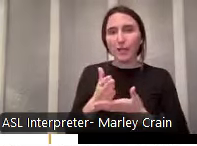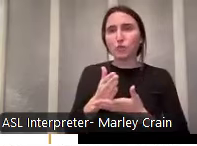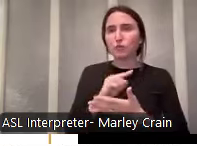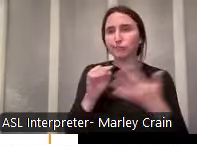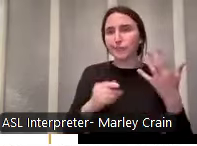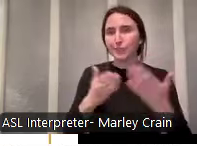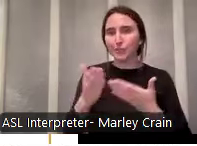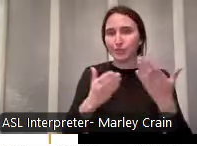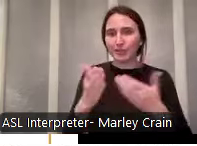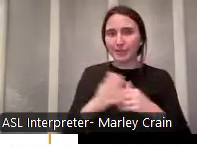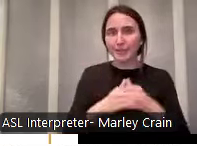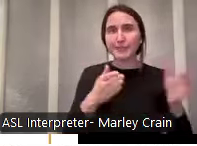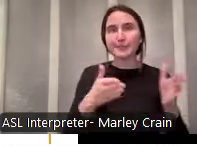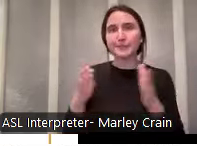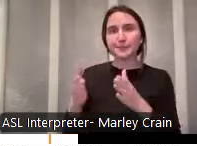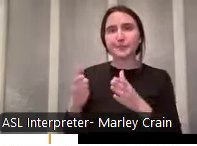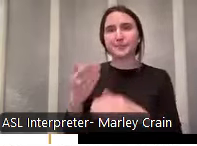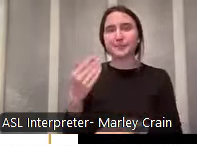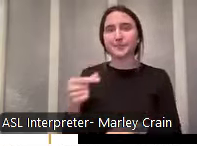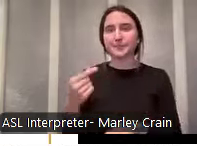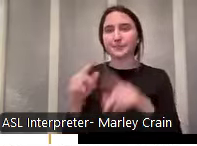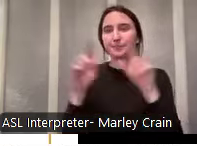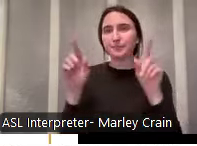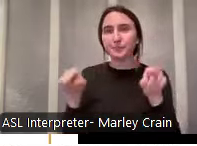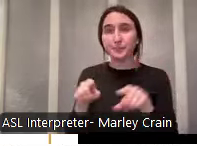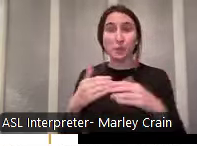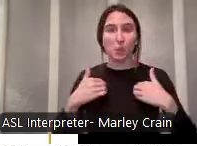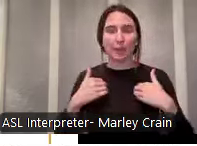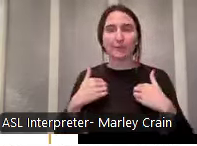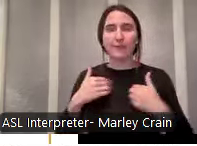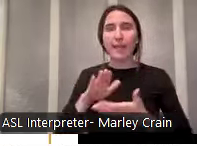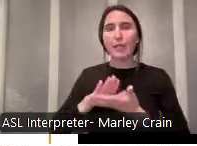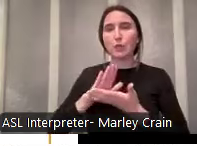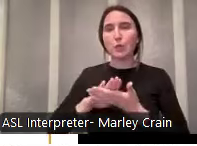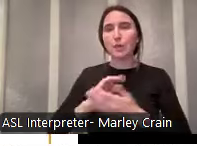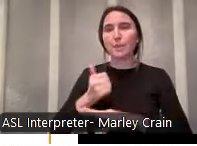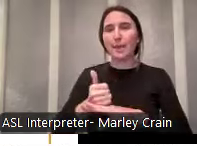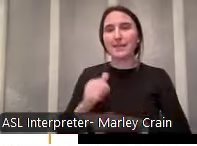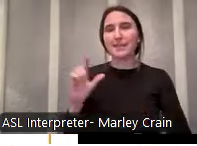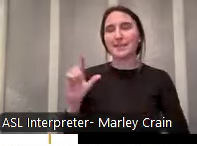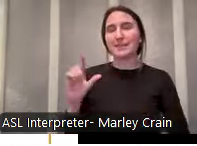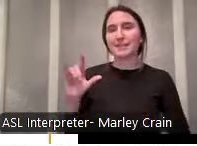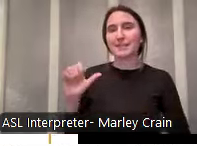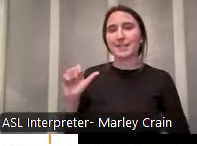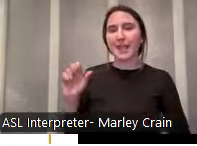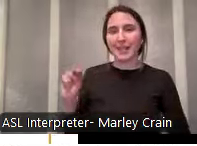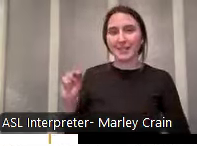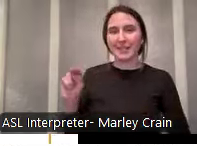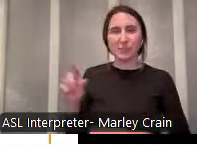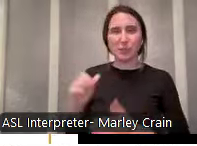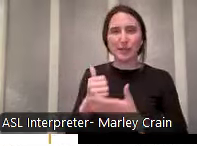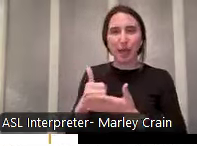a school-based liaison that's supposed to help students in temporary housing. We do have a project that